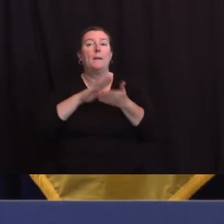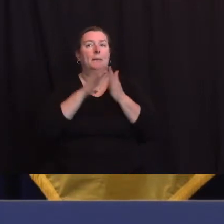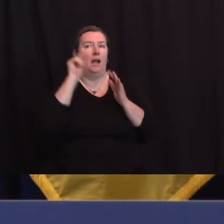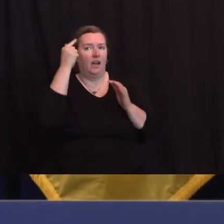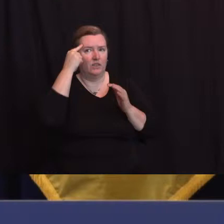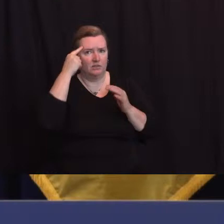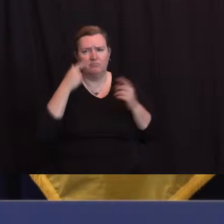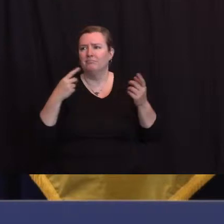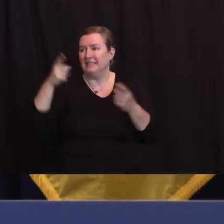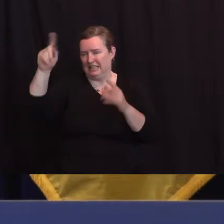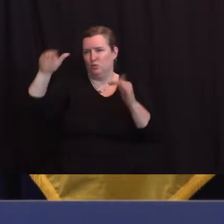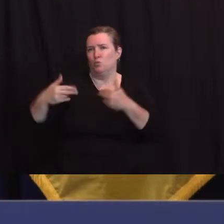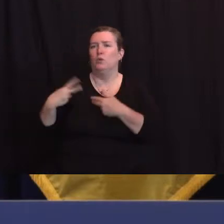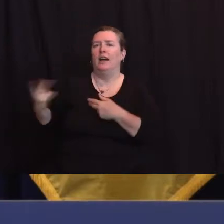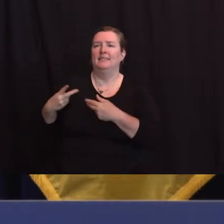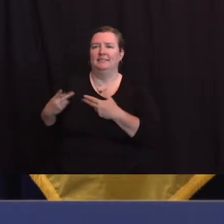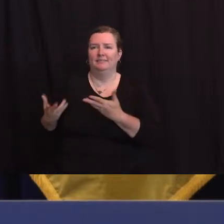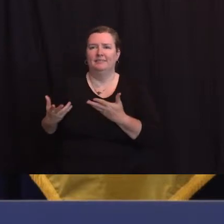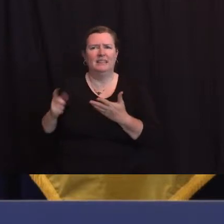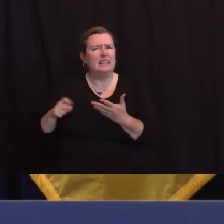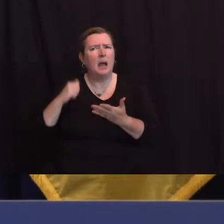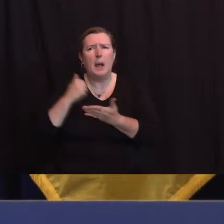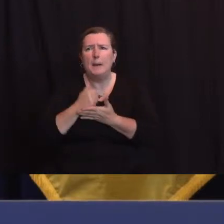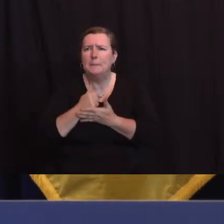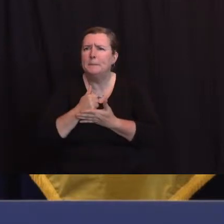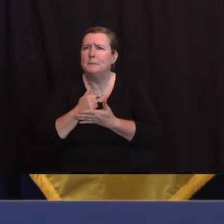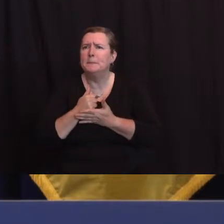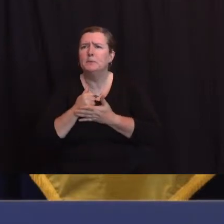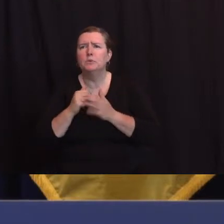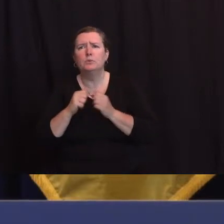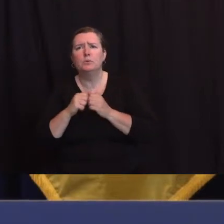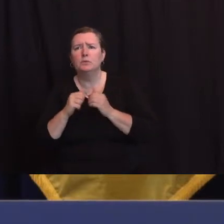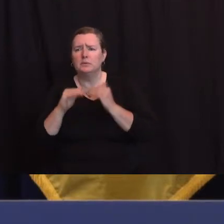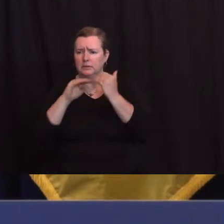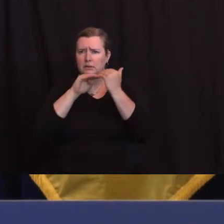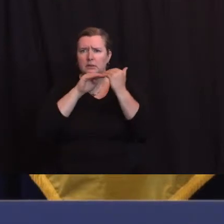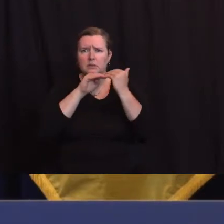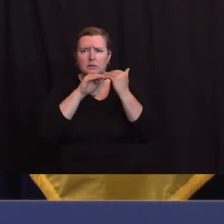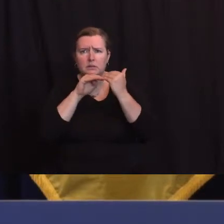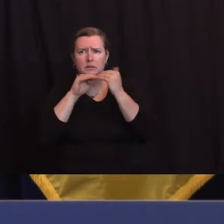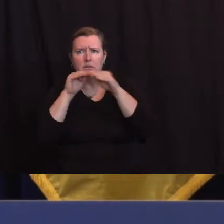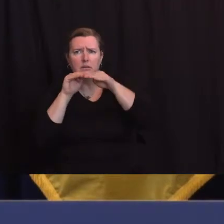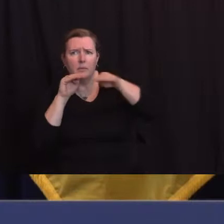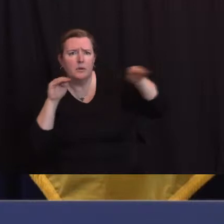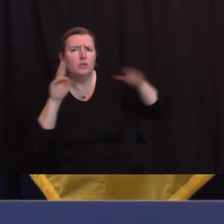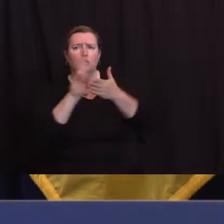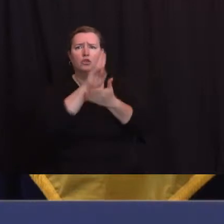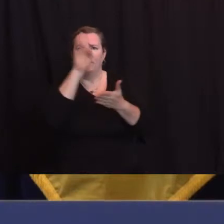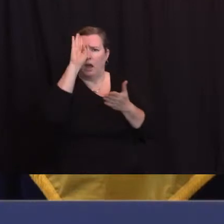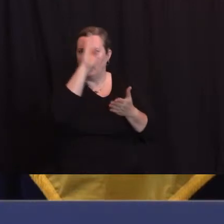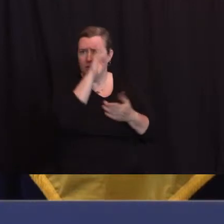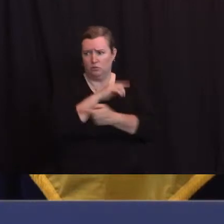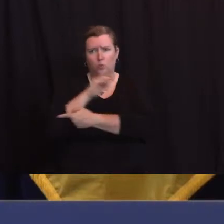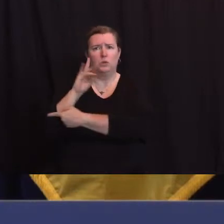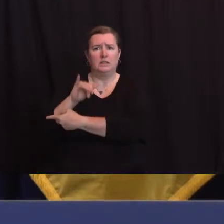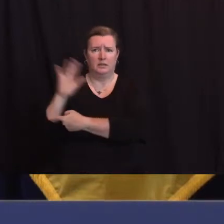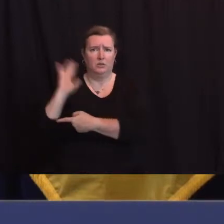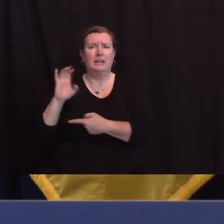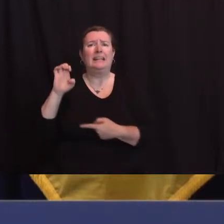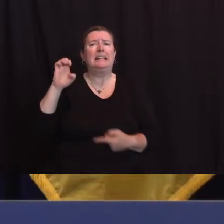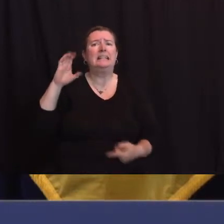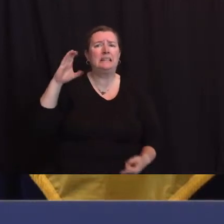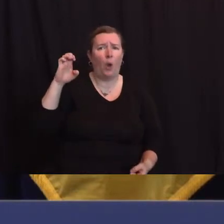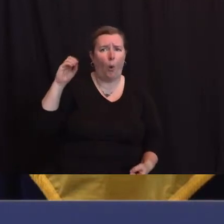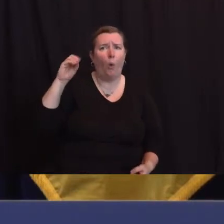needed desperate help to stabilize the ship at University Hospital, and Judy, who was a former CEO of a hospital, as